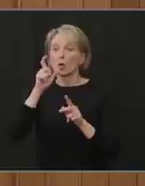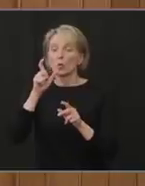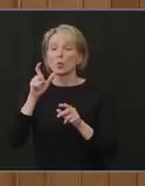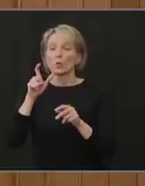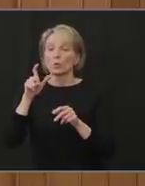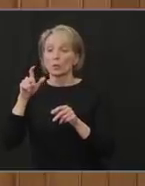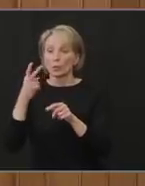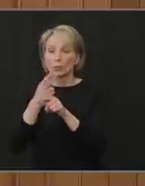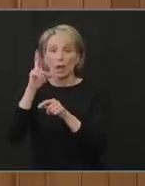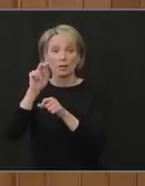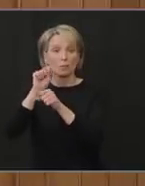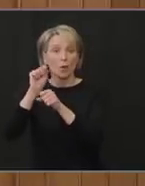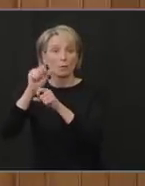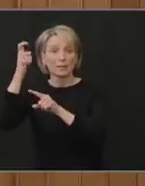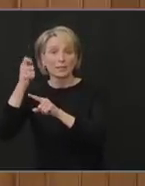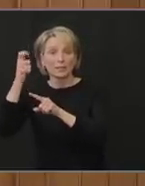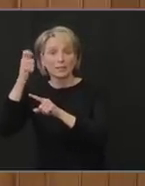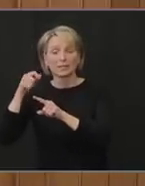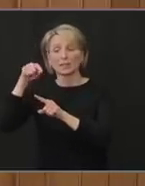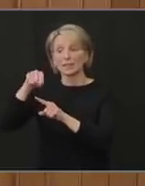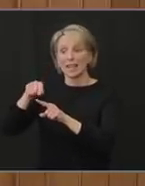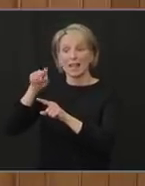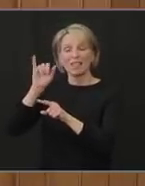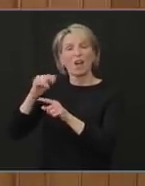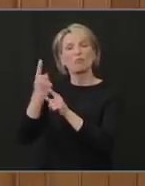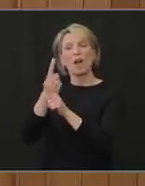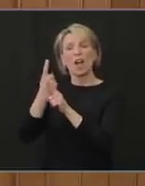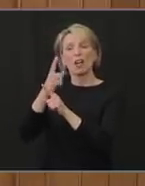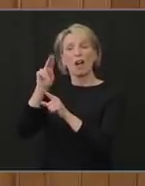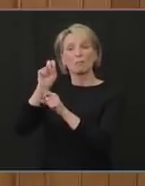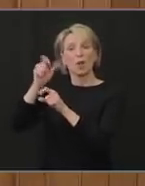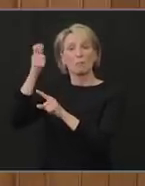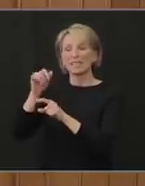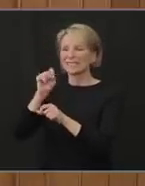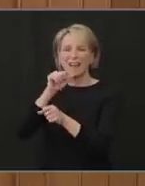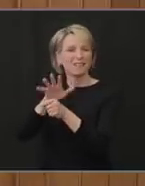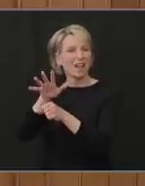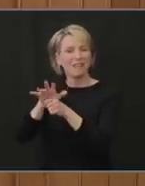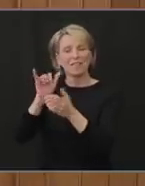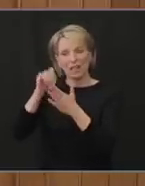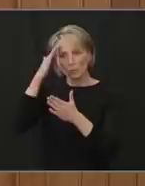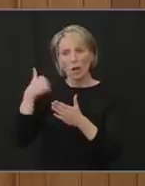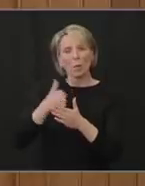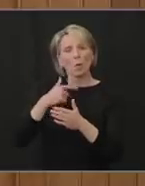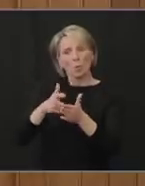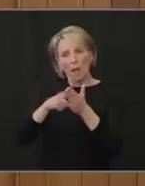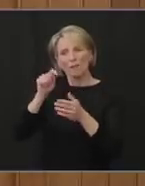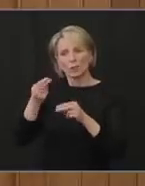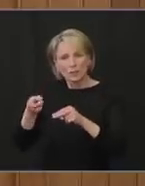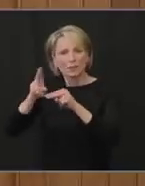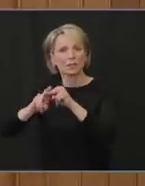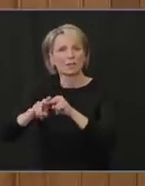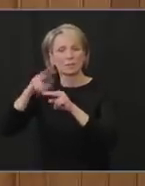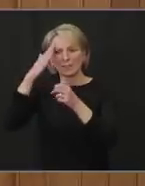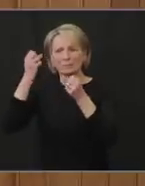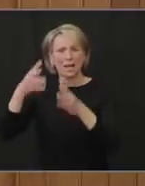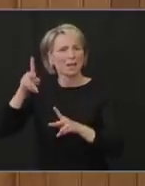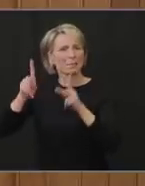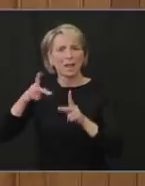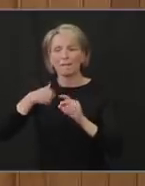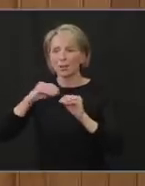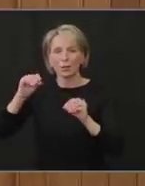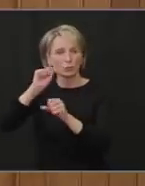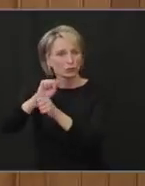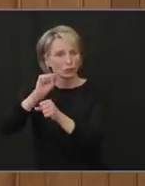families whole, especially in a high-cost state like Connecticut. And that will be, I think, a lifeboat, the additional